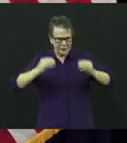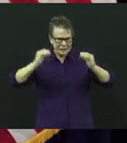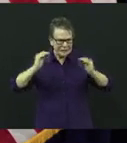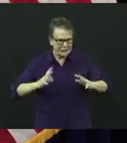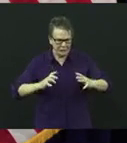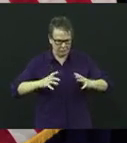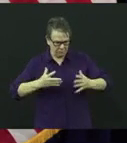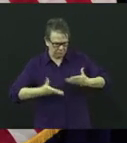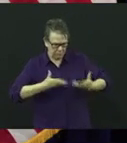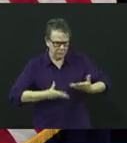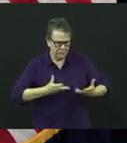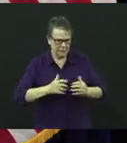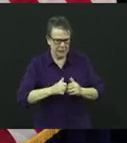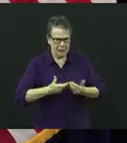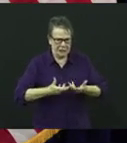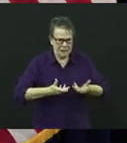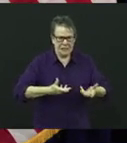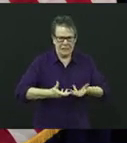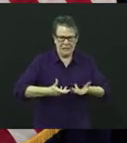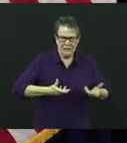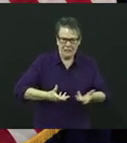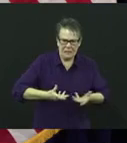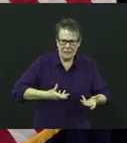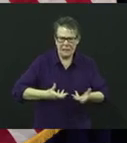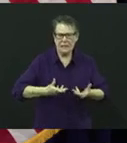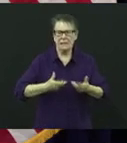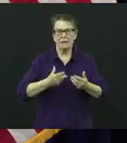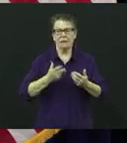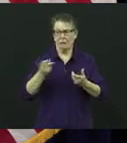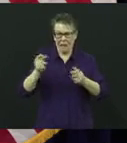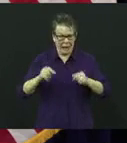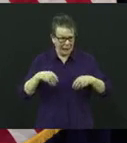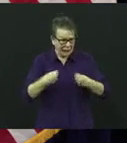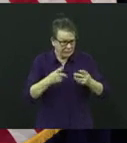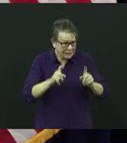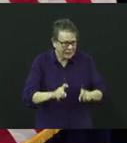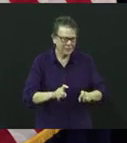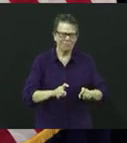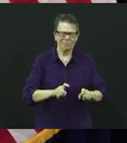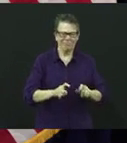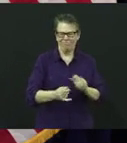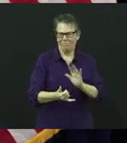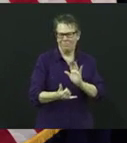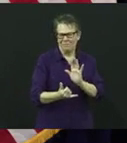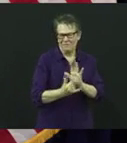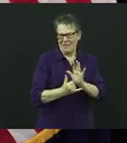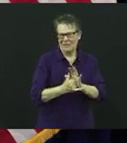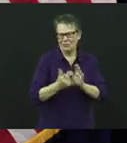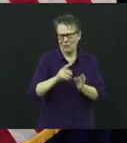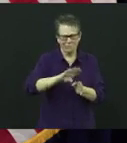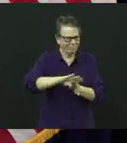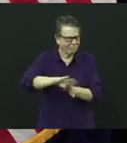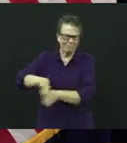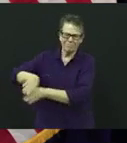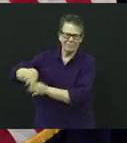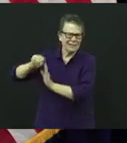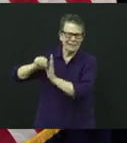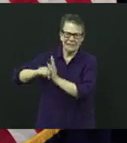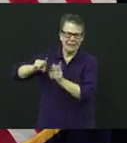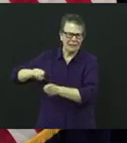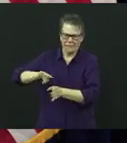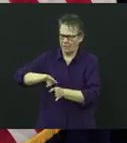in terms of how much longer school will be out, but it is still until further notice. We've not made any more definitive assessment as to at